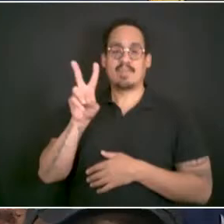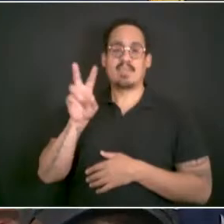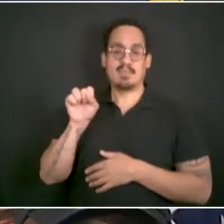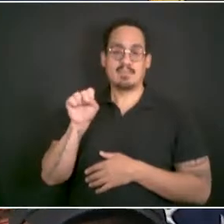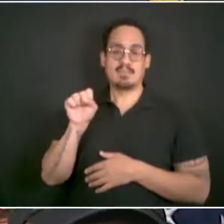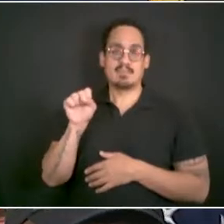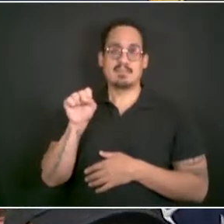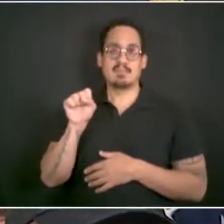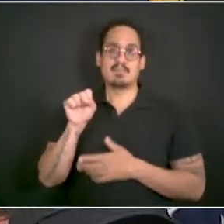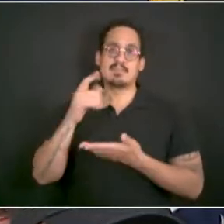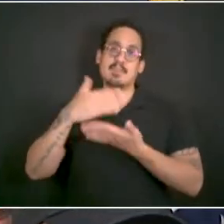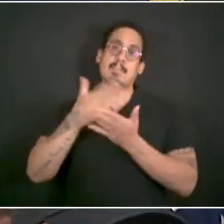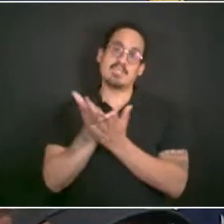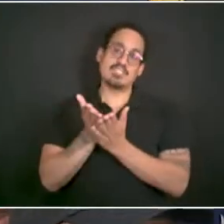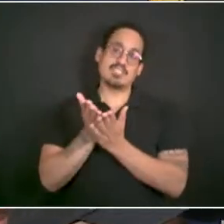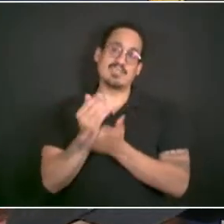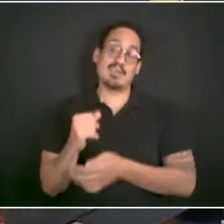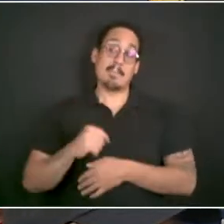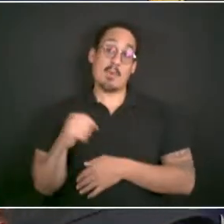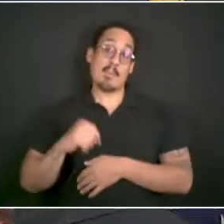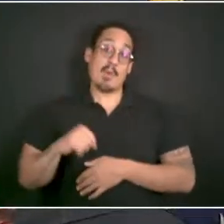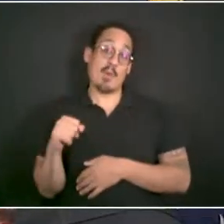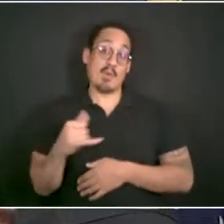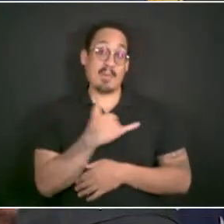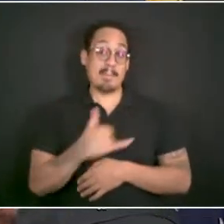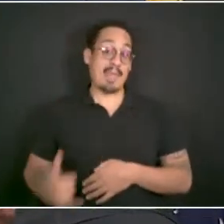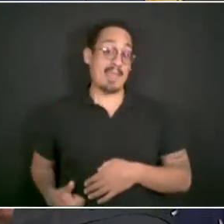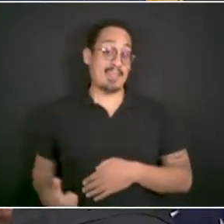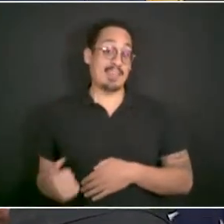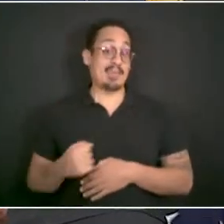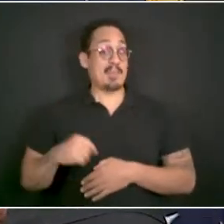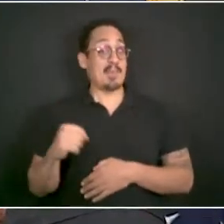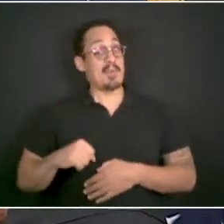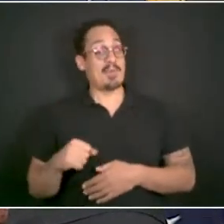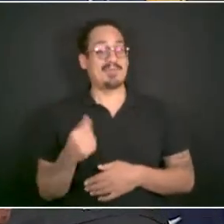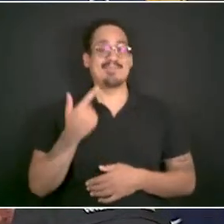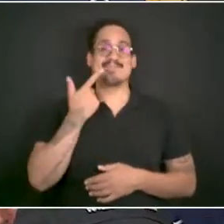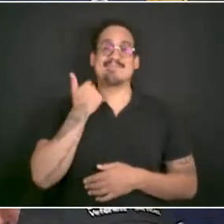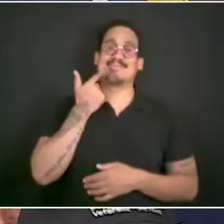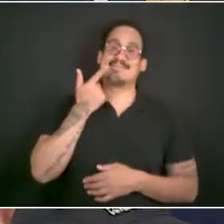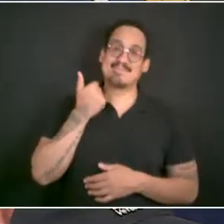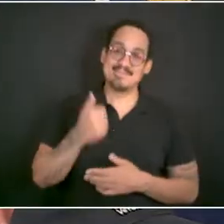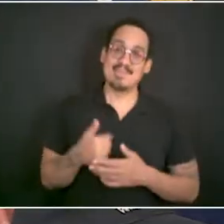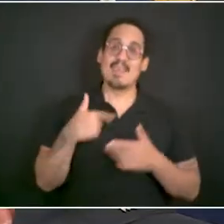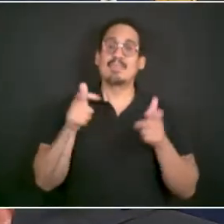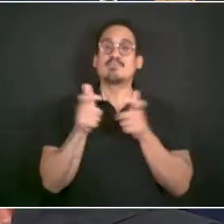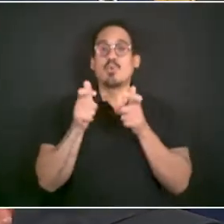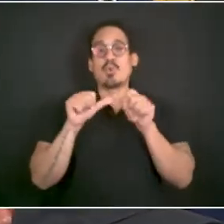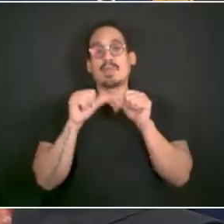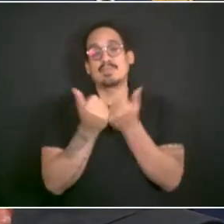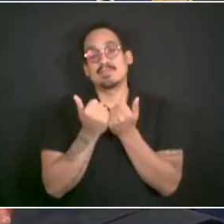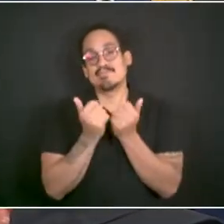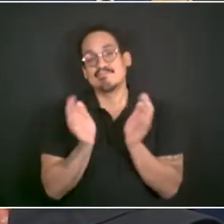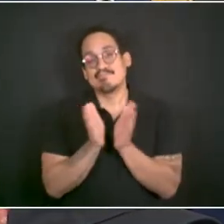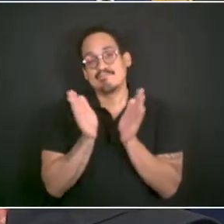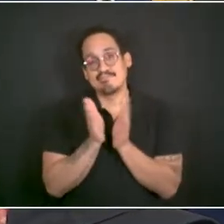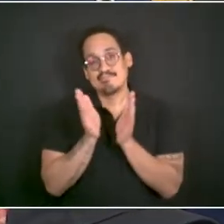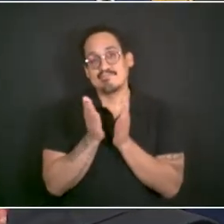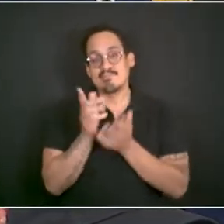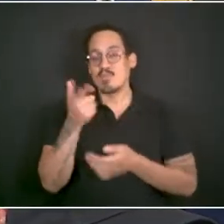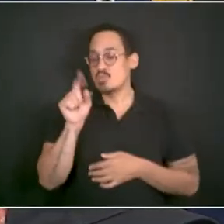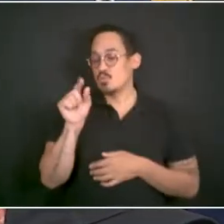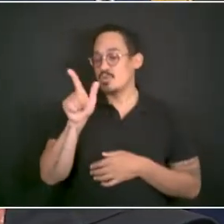poke. Yeah, they're one of the smallest agencies, and certainly the fact that only 24% of veterans in New York